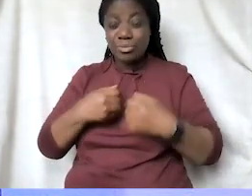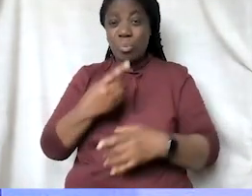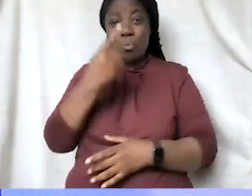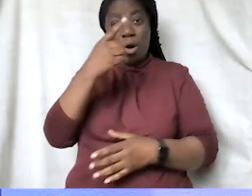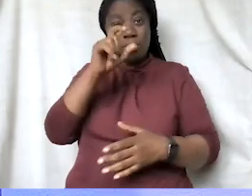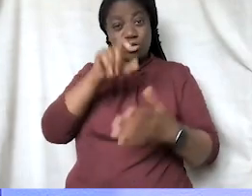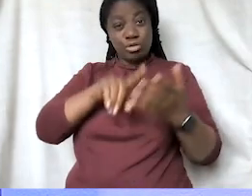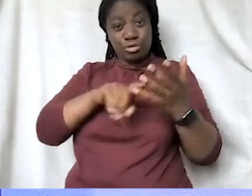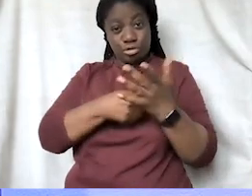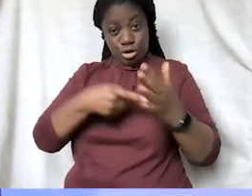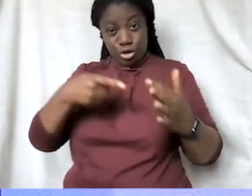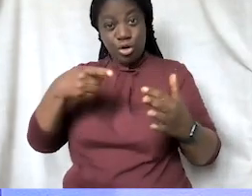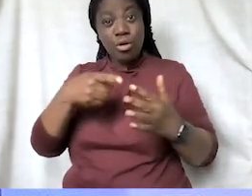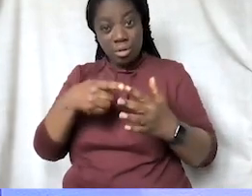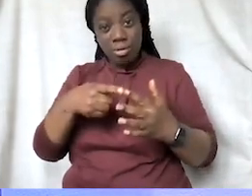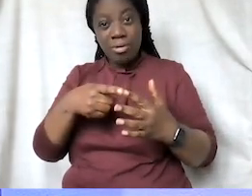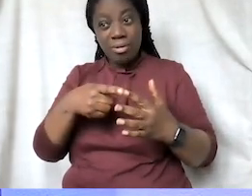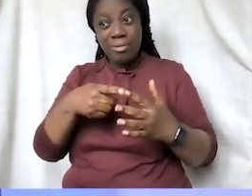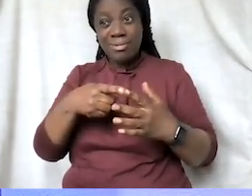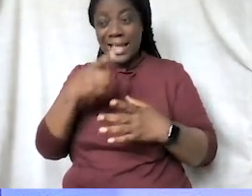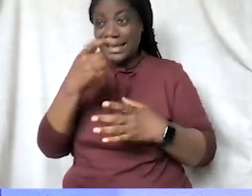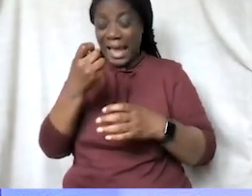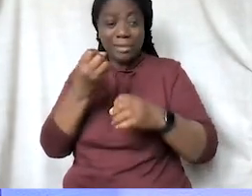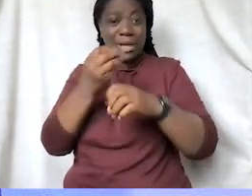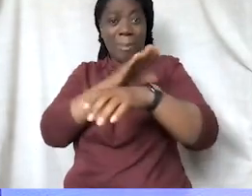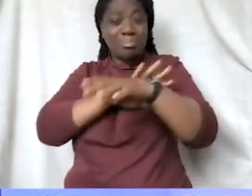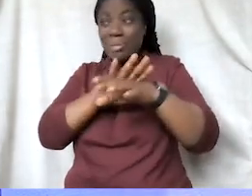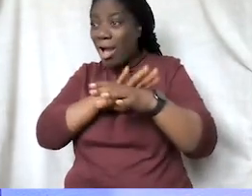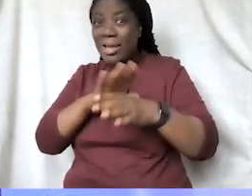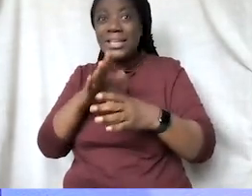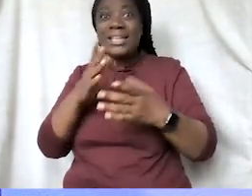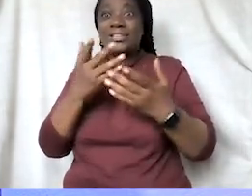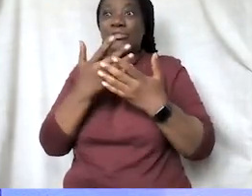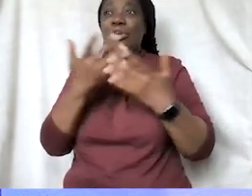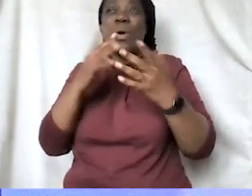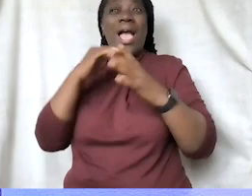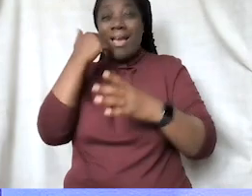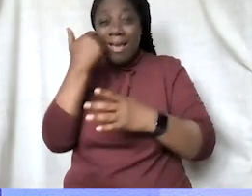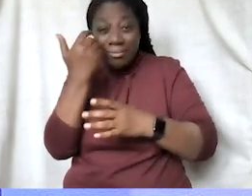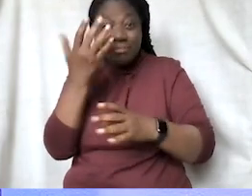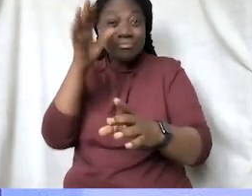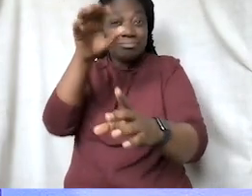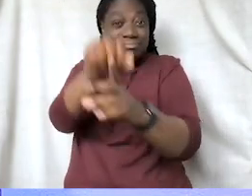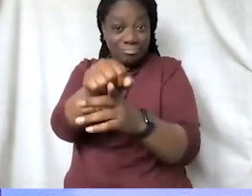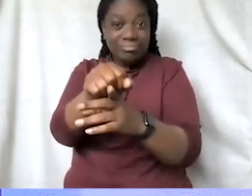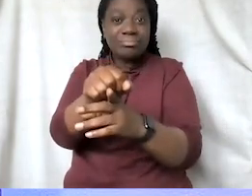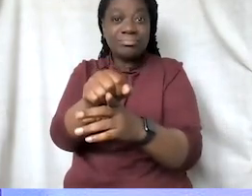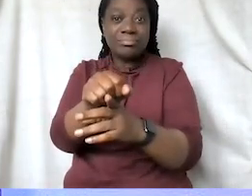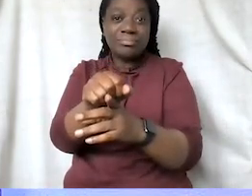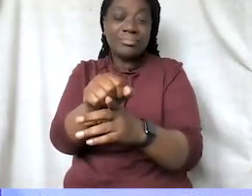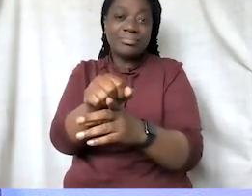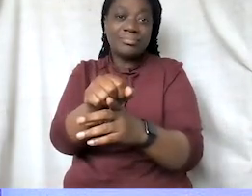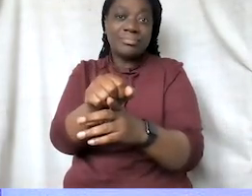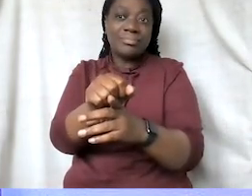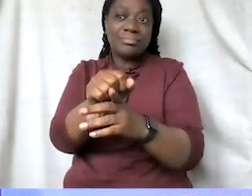cure that can be applied to every diagnosis. I want to